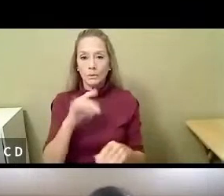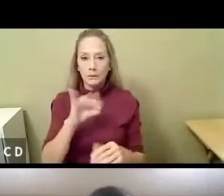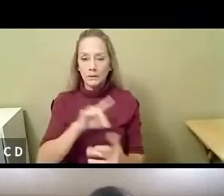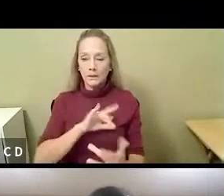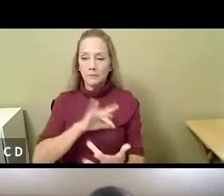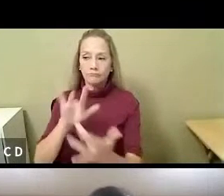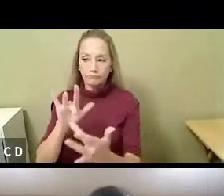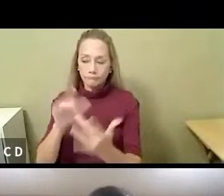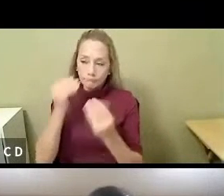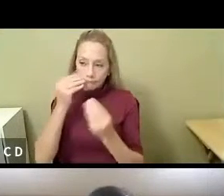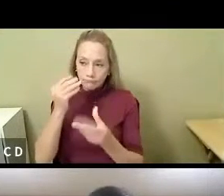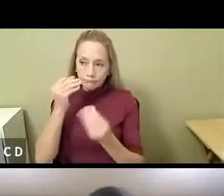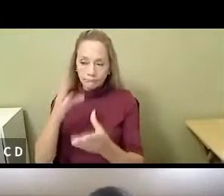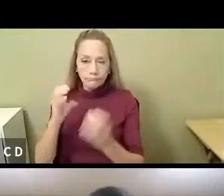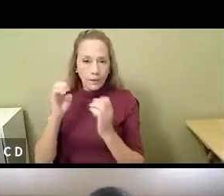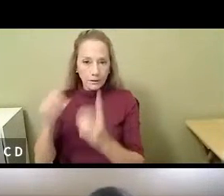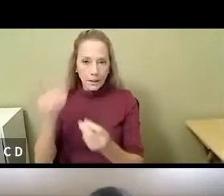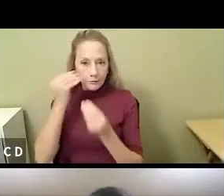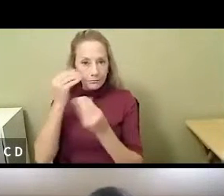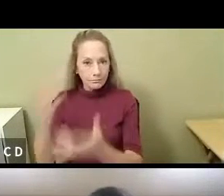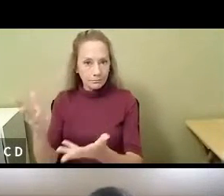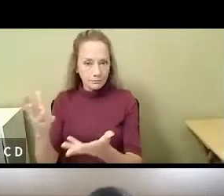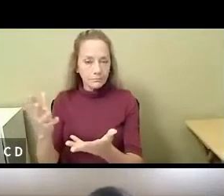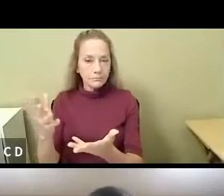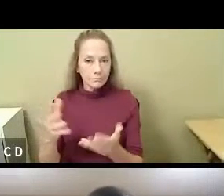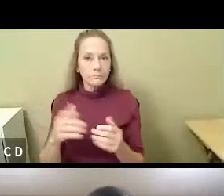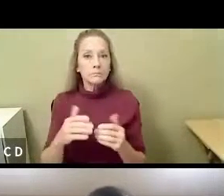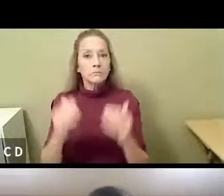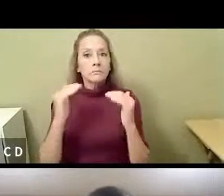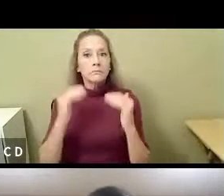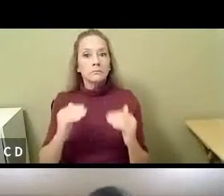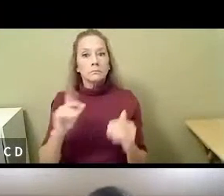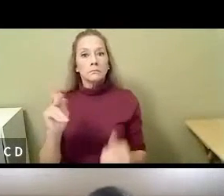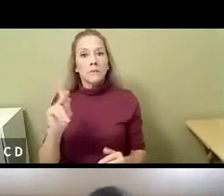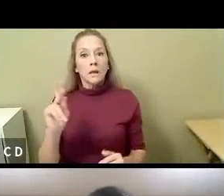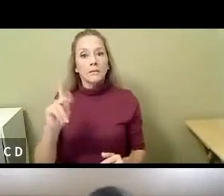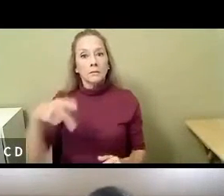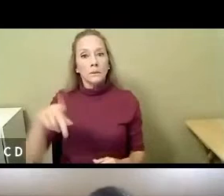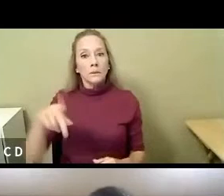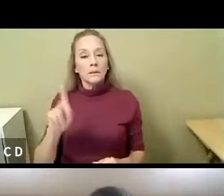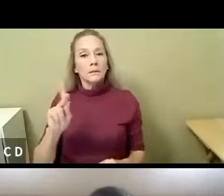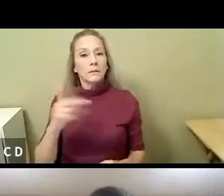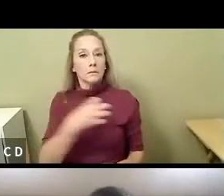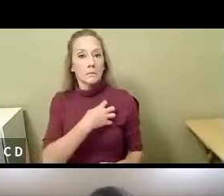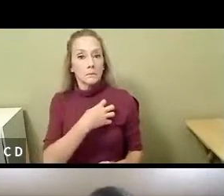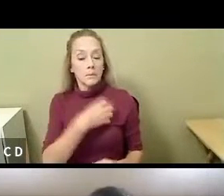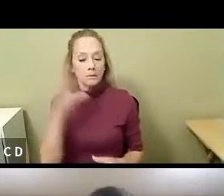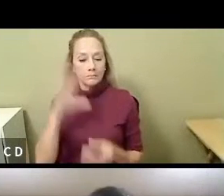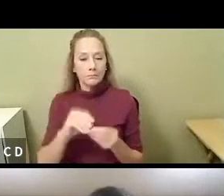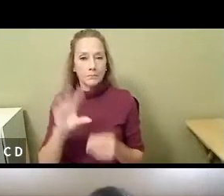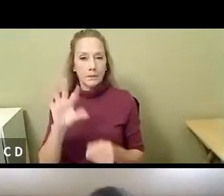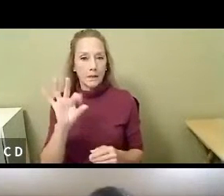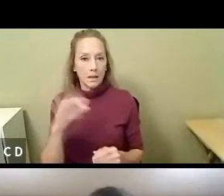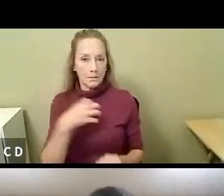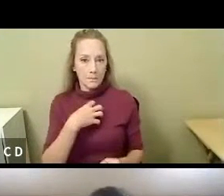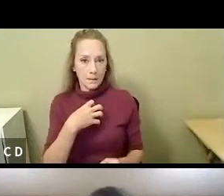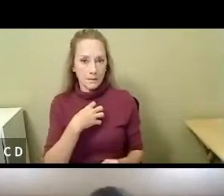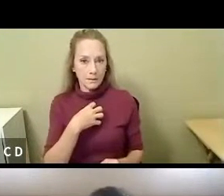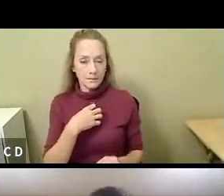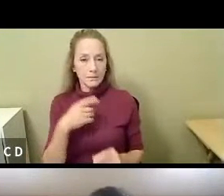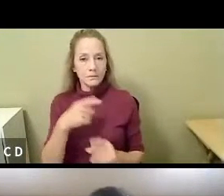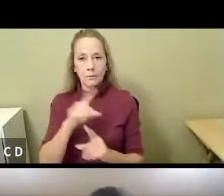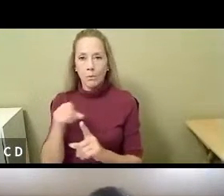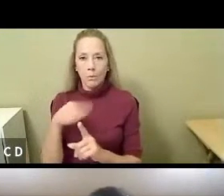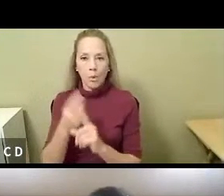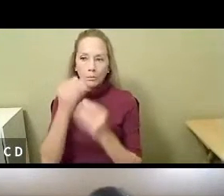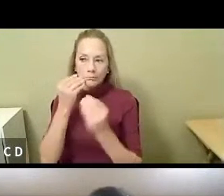educated them. And then KPD, Knoxville Police Department, has had 9 complaints. And again, they've only done education. There